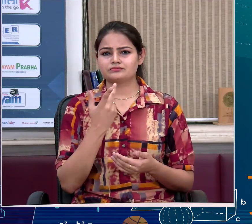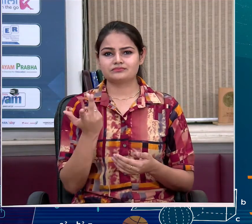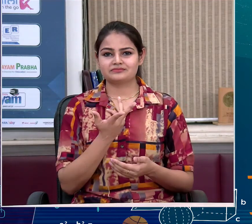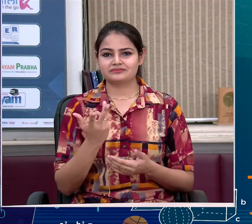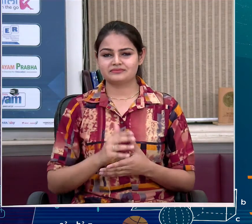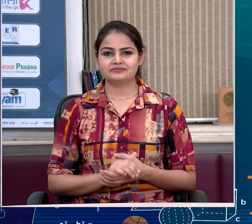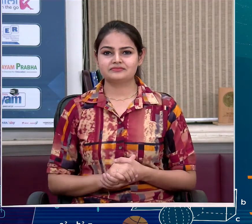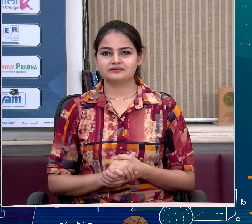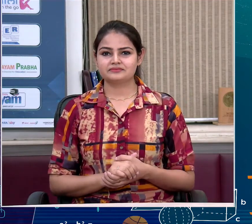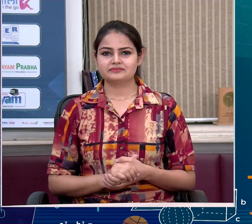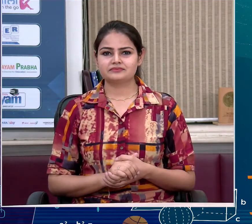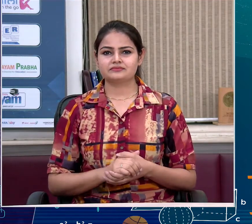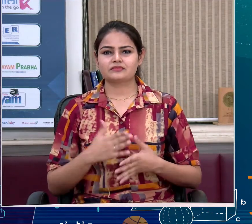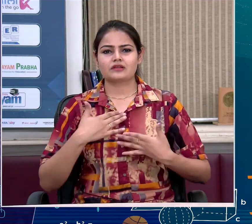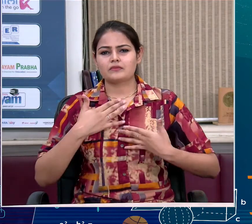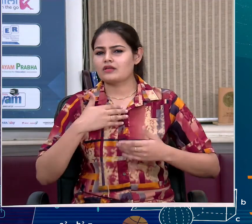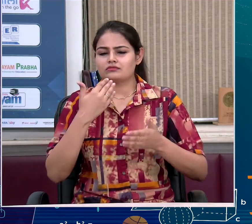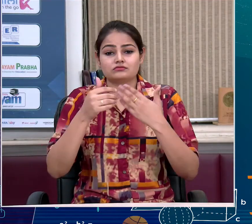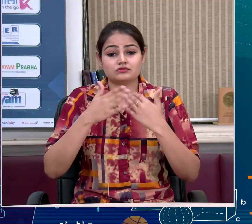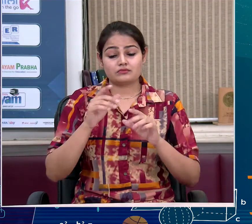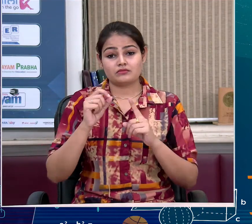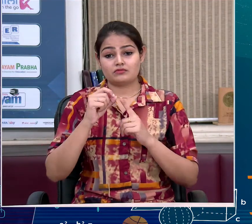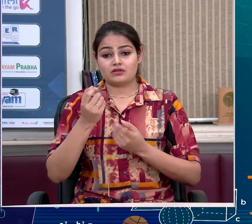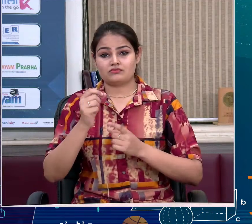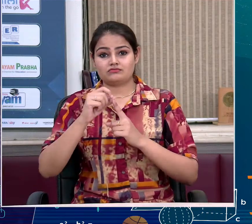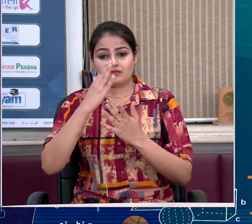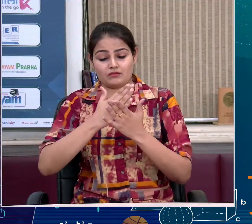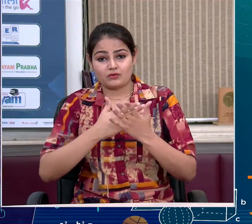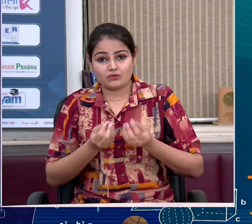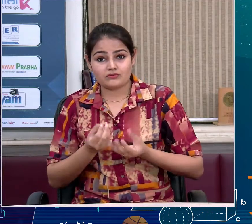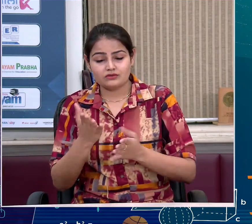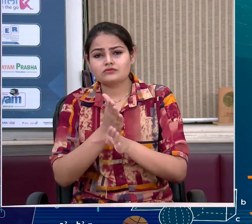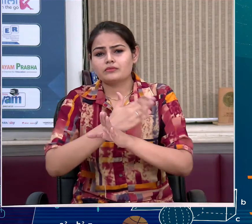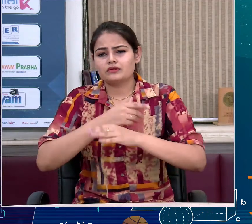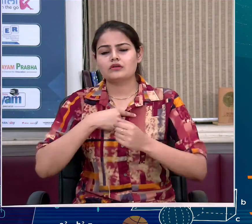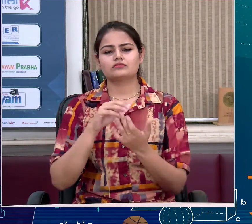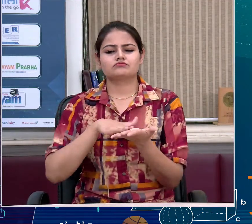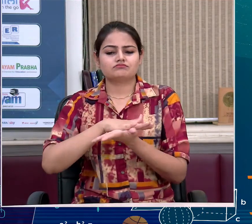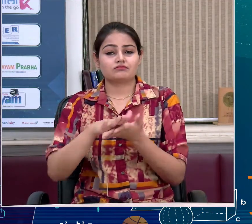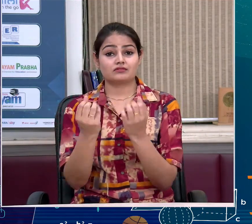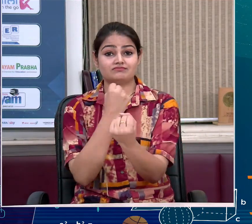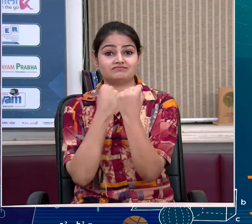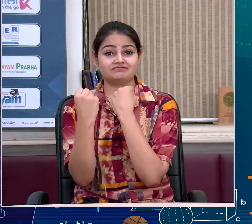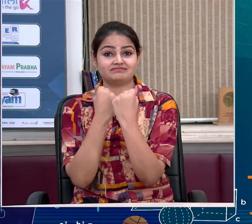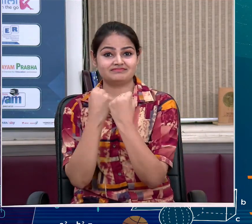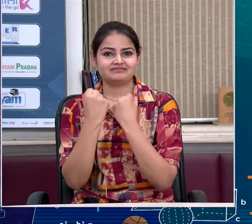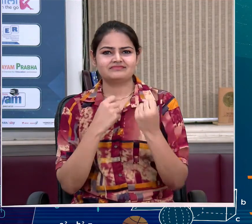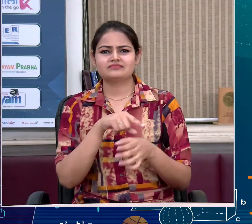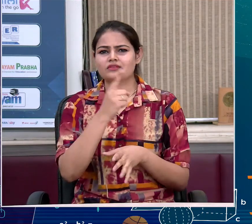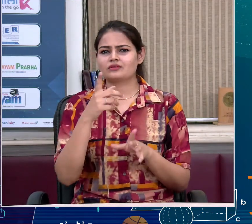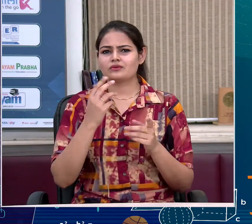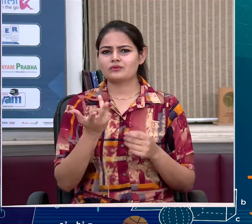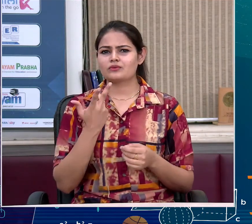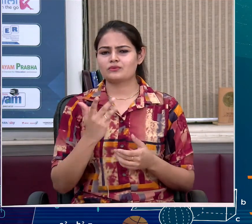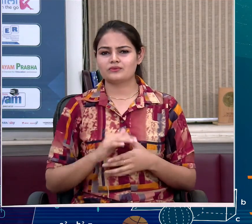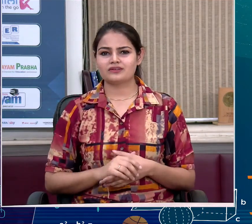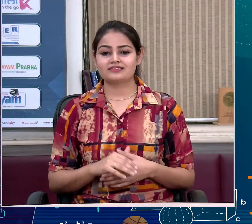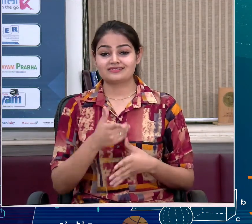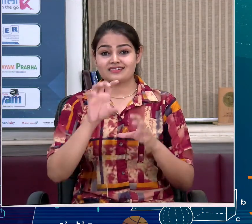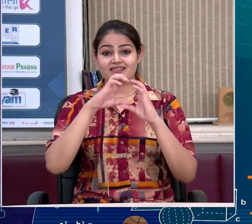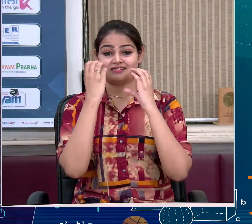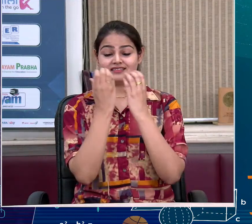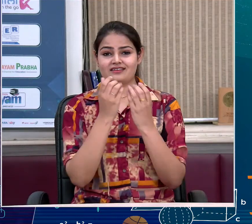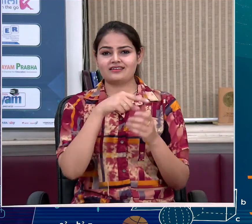is always, I usually begin my session with a warm-up activity just to set up the tone and the mode of the classroom